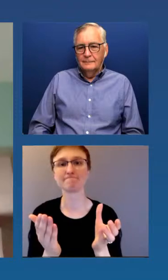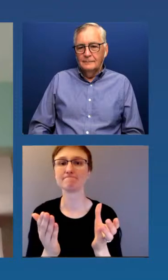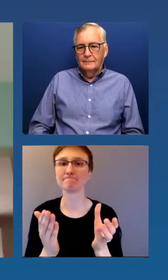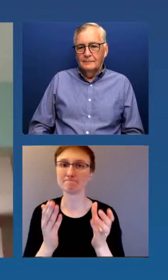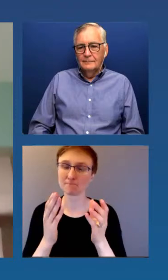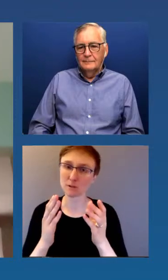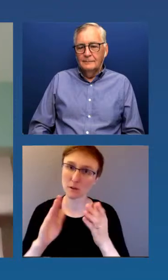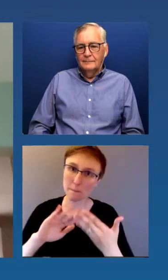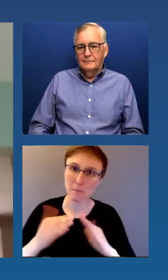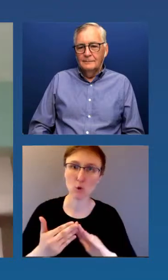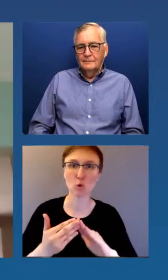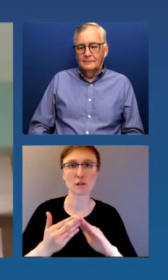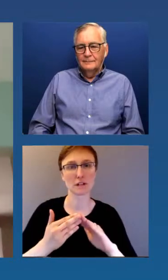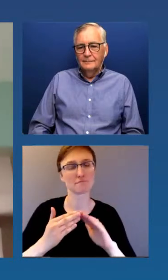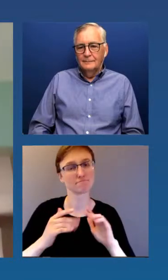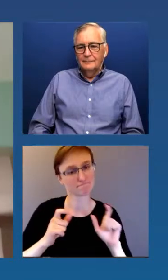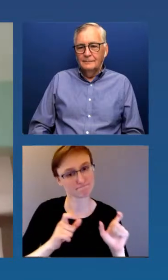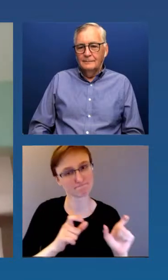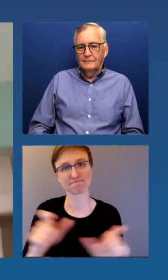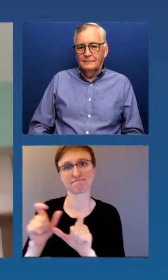immunity.